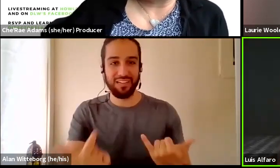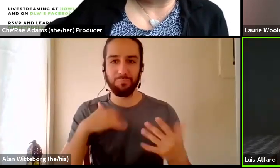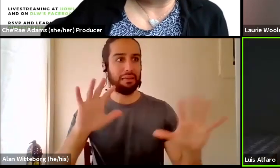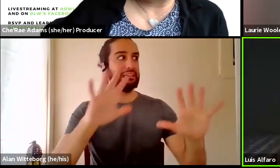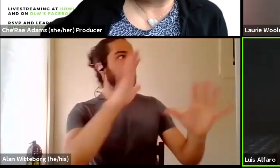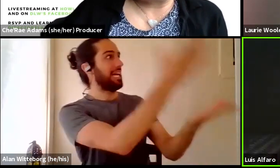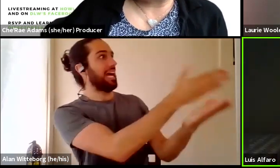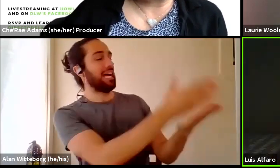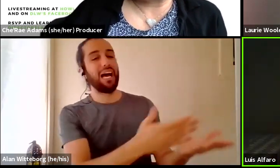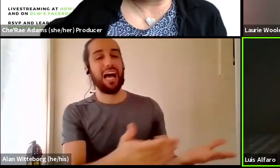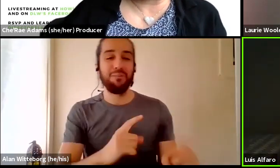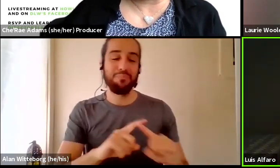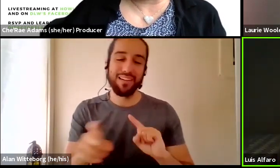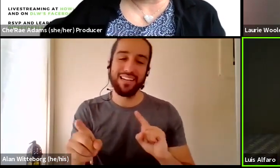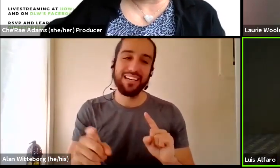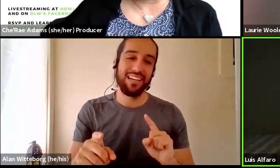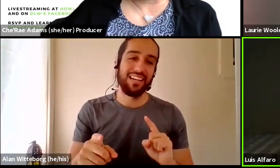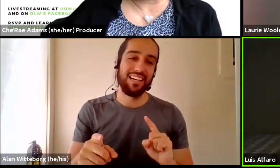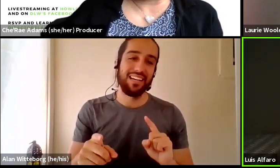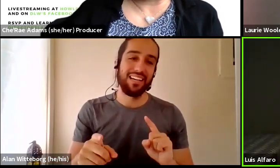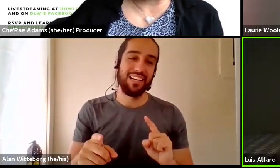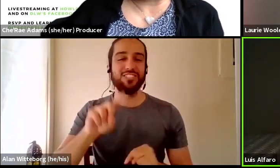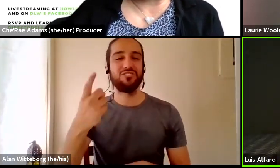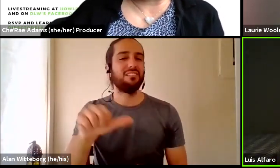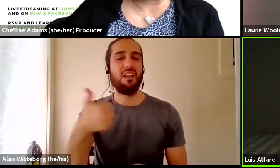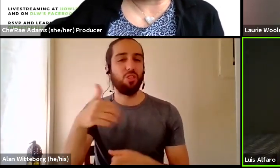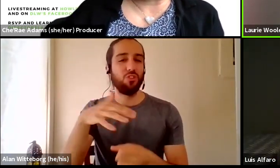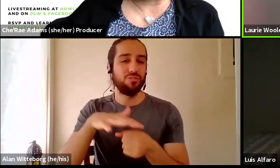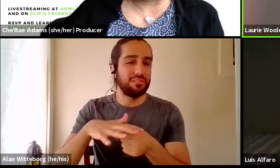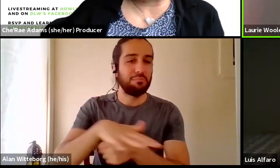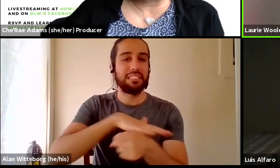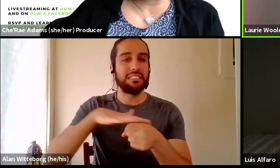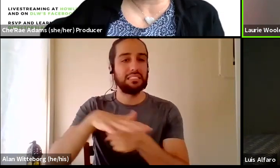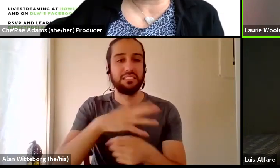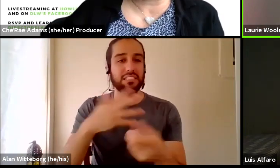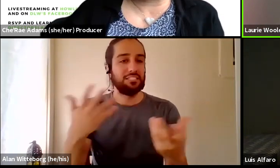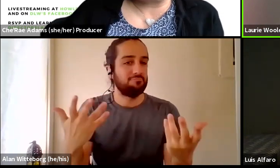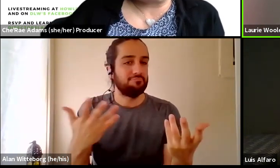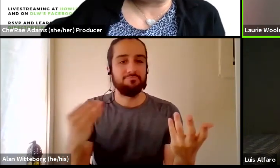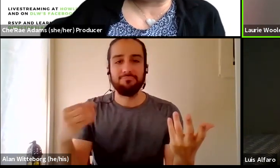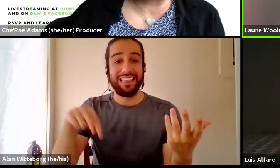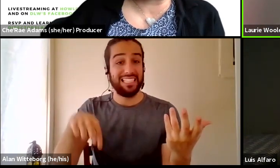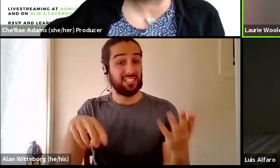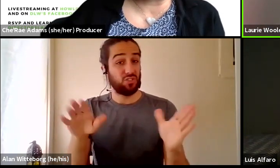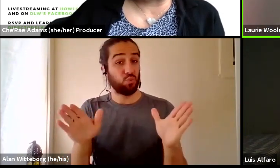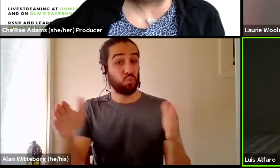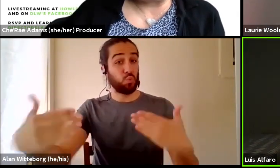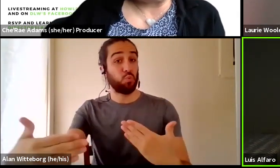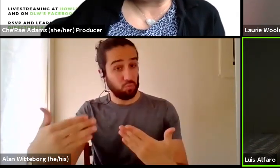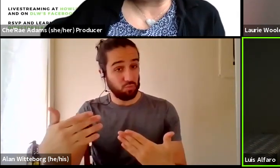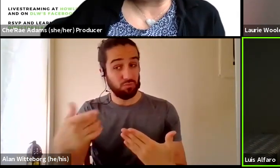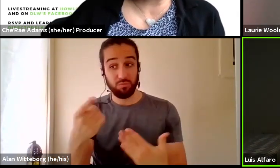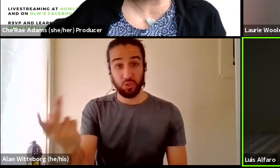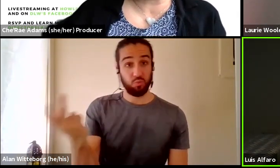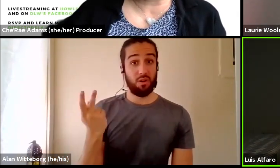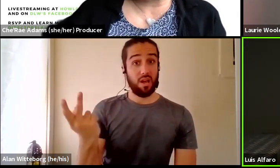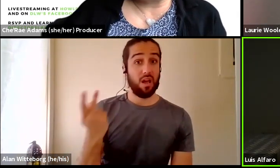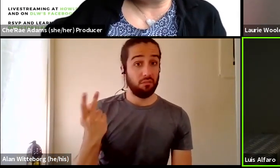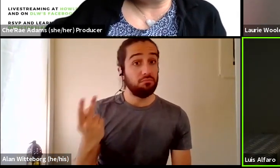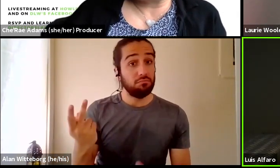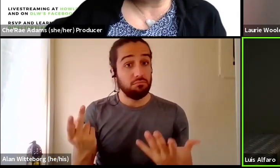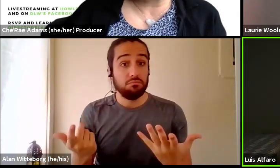and you're like, you know what? This is just another space. Mm-hmm. And this is a room in which you and I get